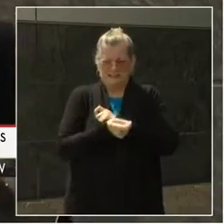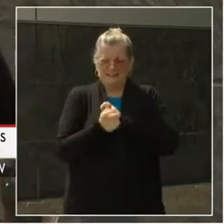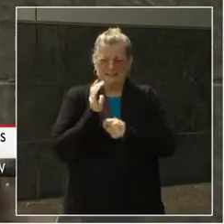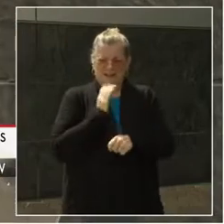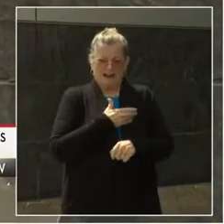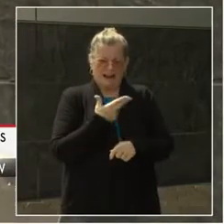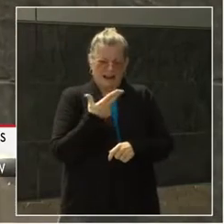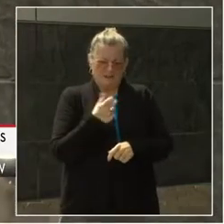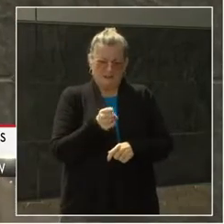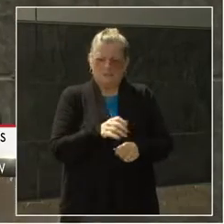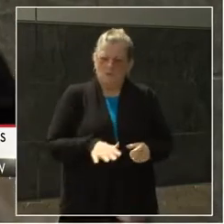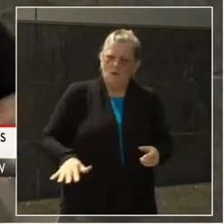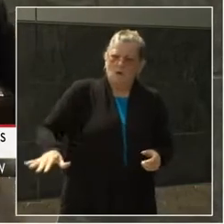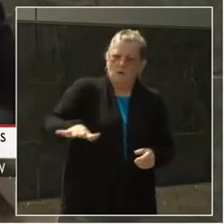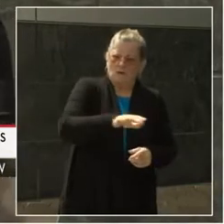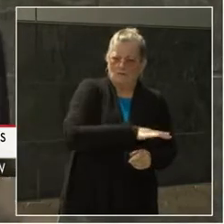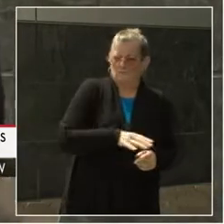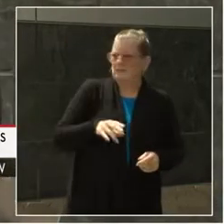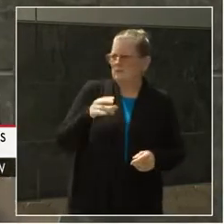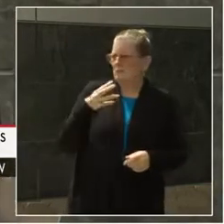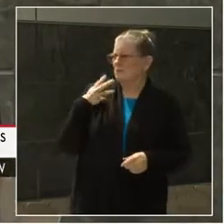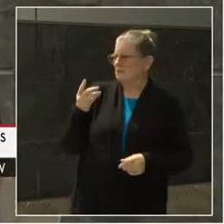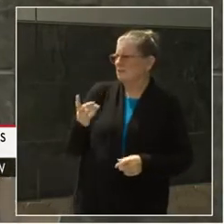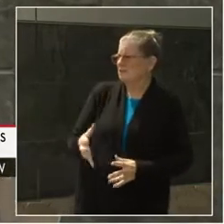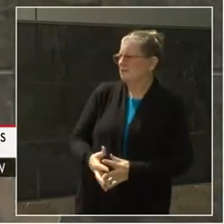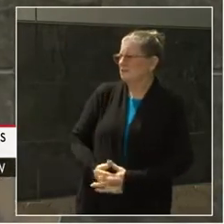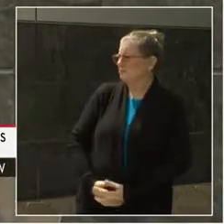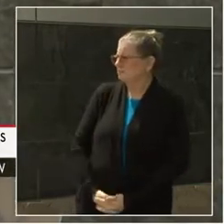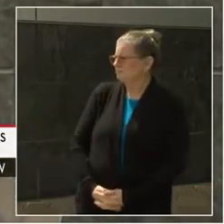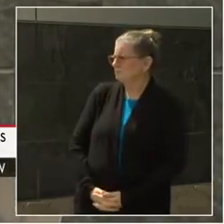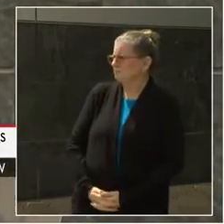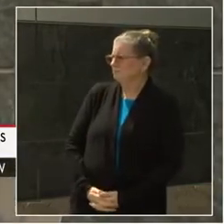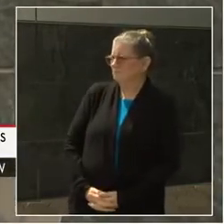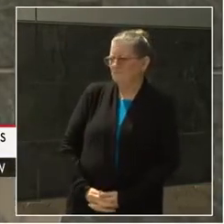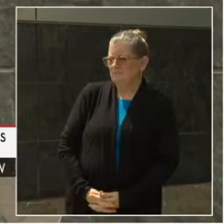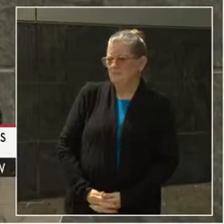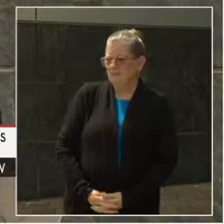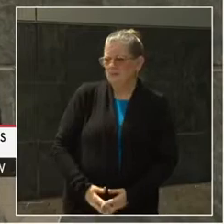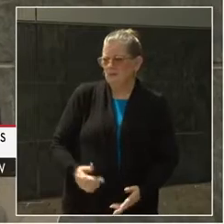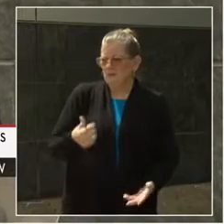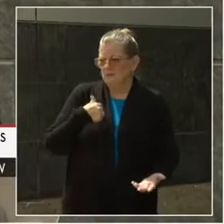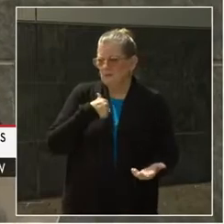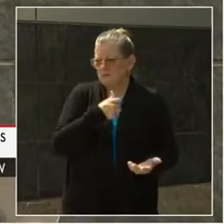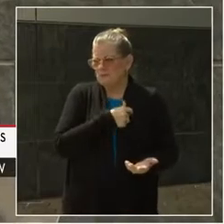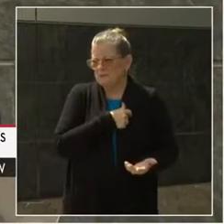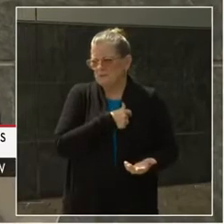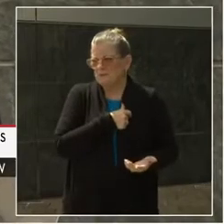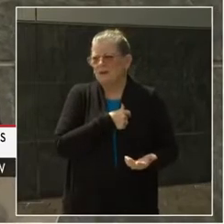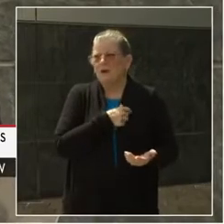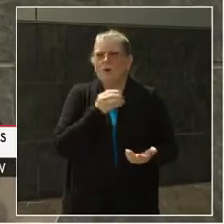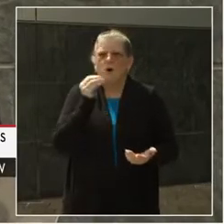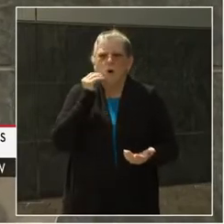One last question. So, Sure. Given the slight growth in homeschool students, where do they fit in